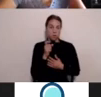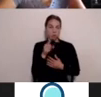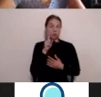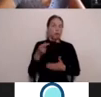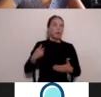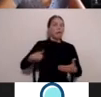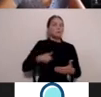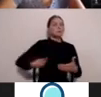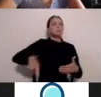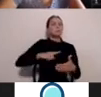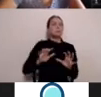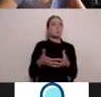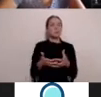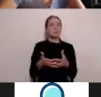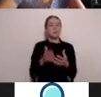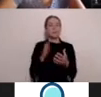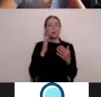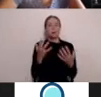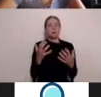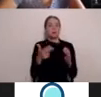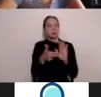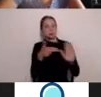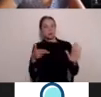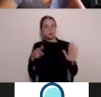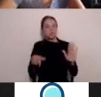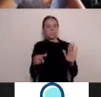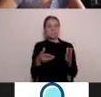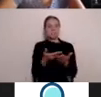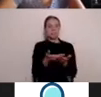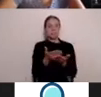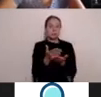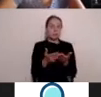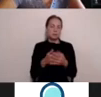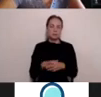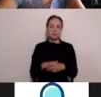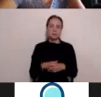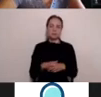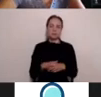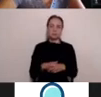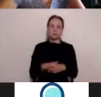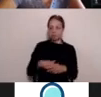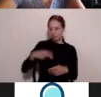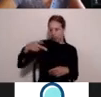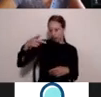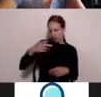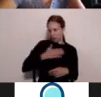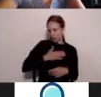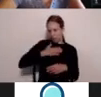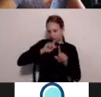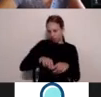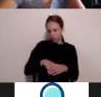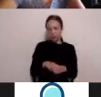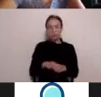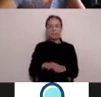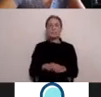because I'd love to be able to highlight this piece. And I'll allow Mary and Candace, please feel free to answer first, and